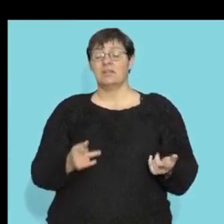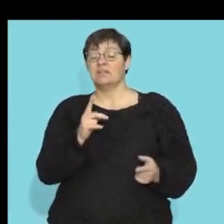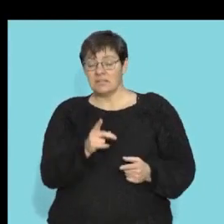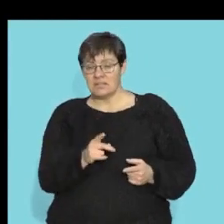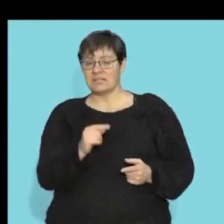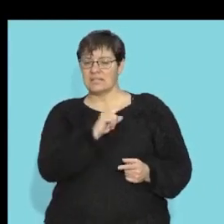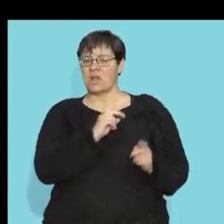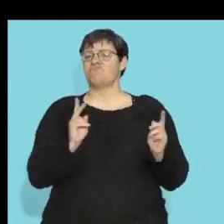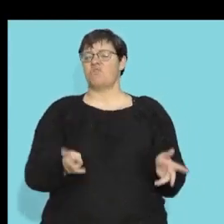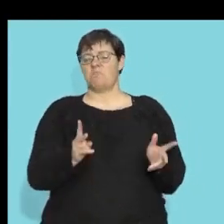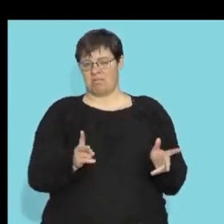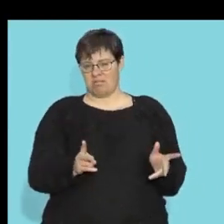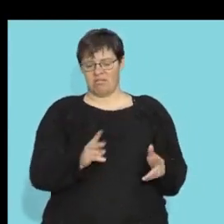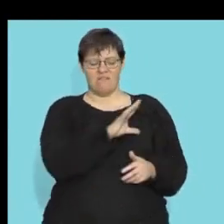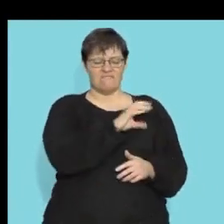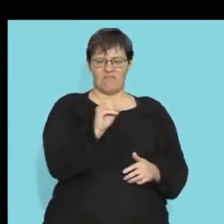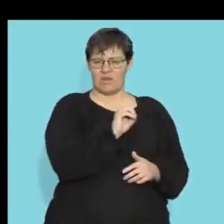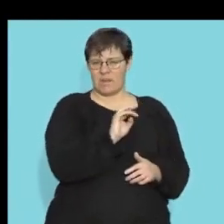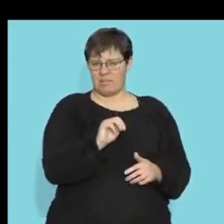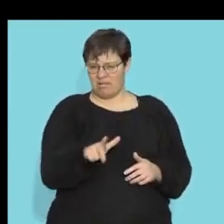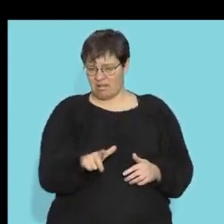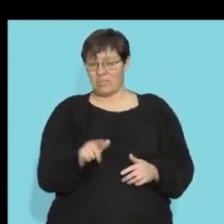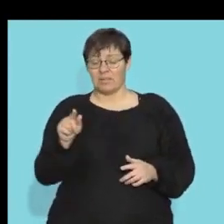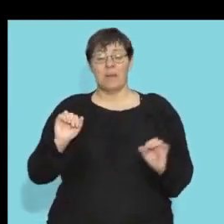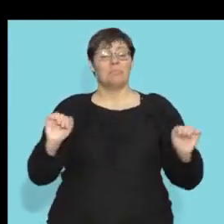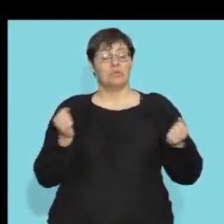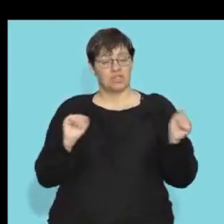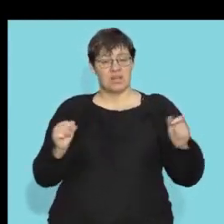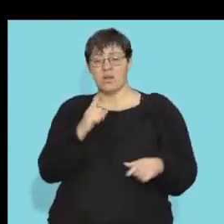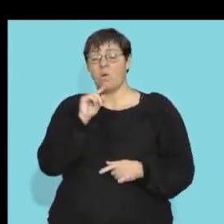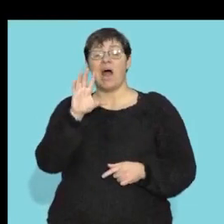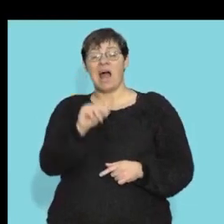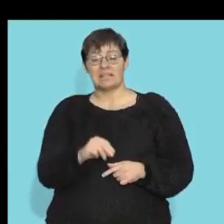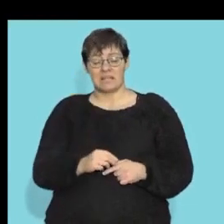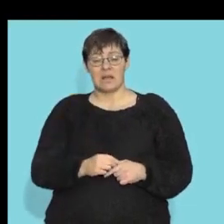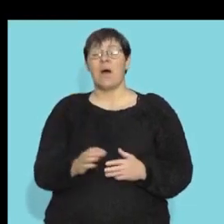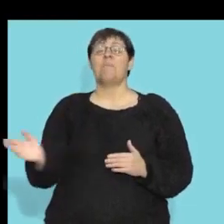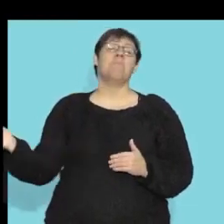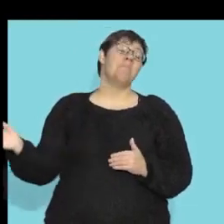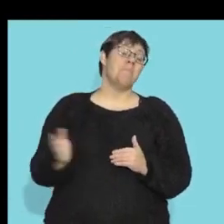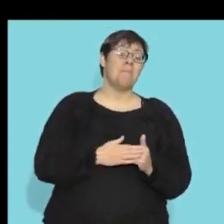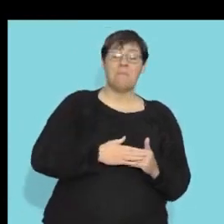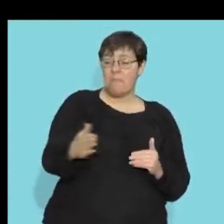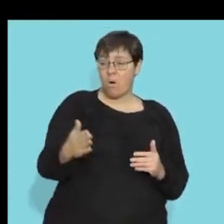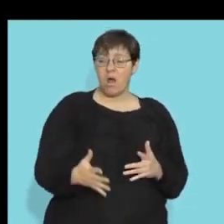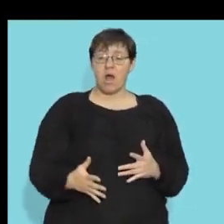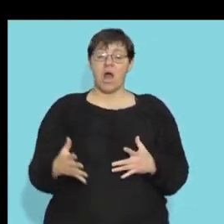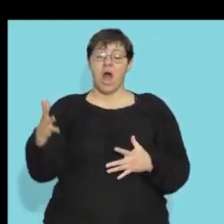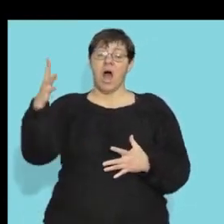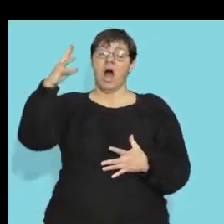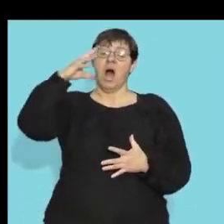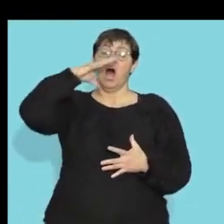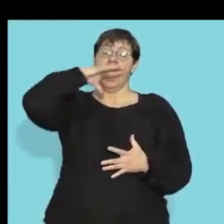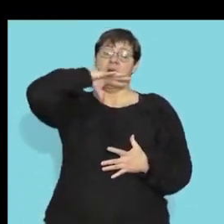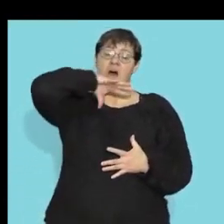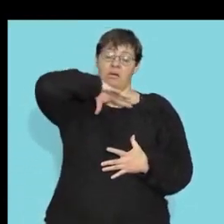why I say to you, you breathe in normally, and now with this machine, they ask you to take this